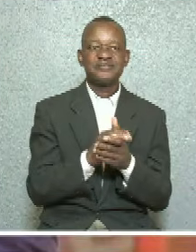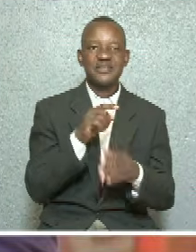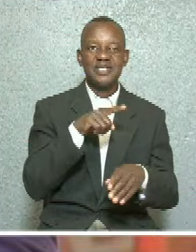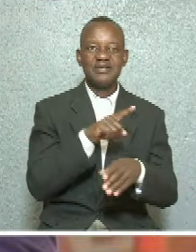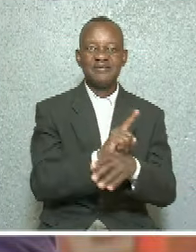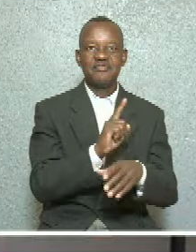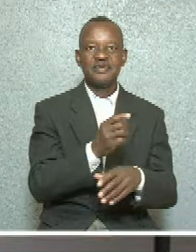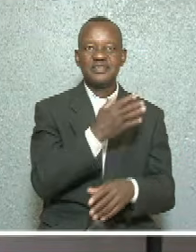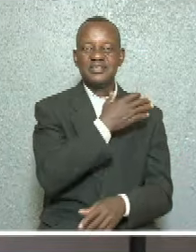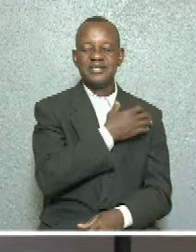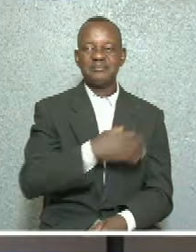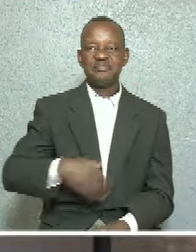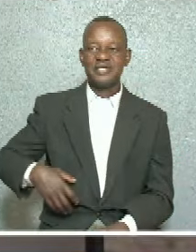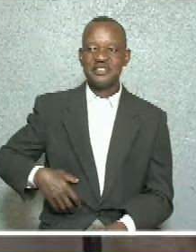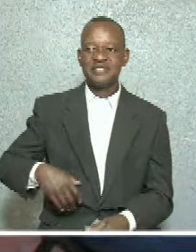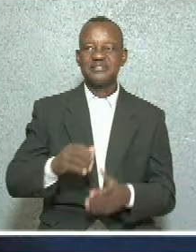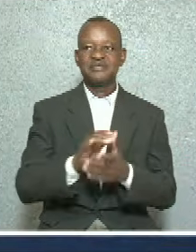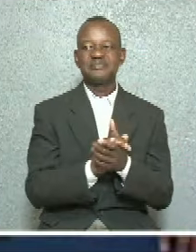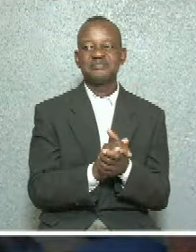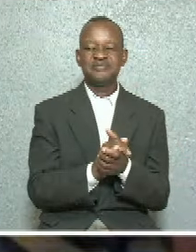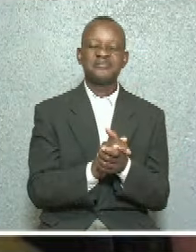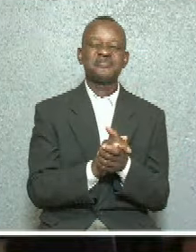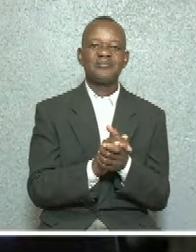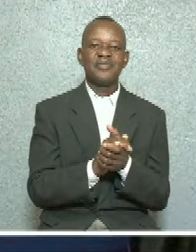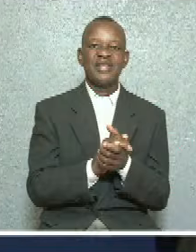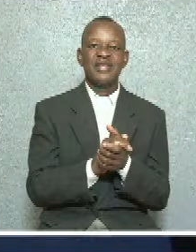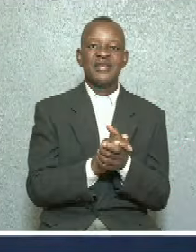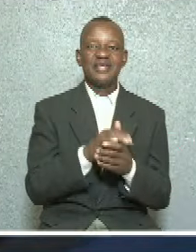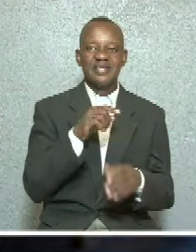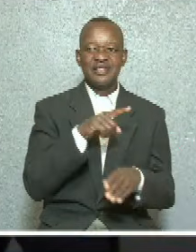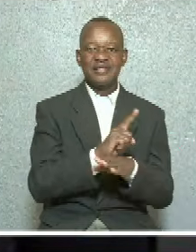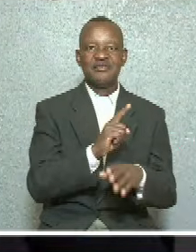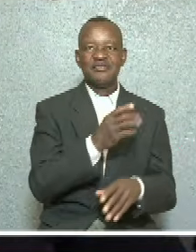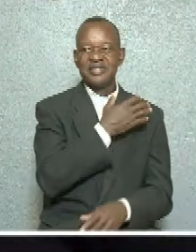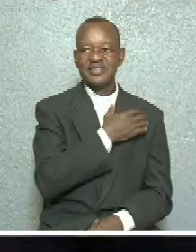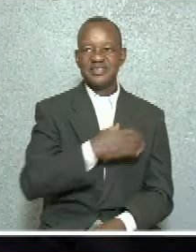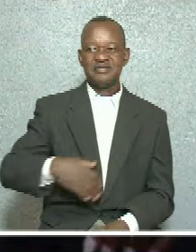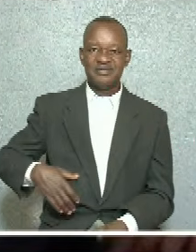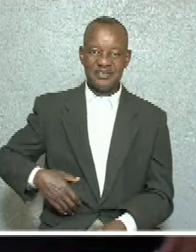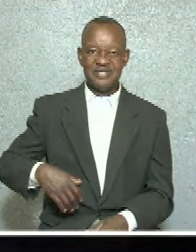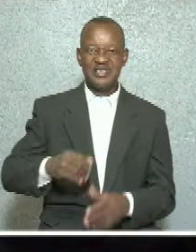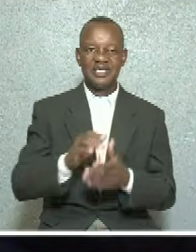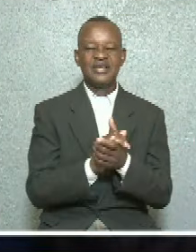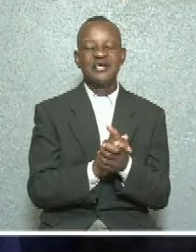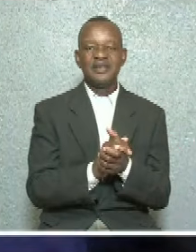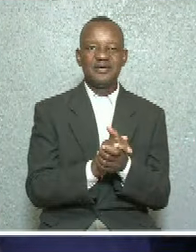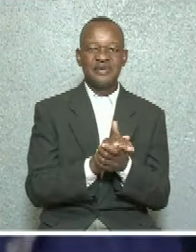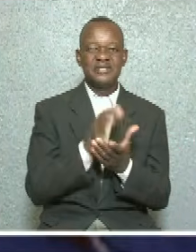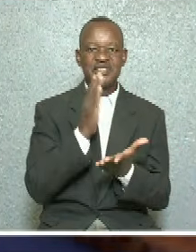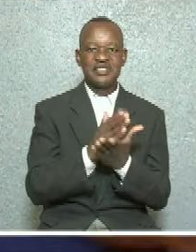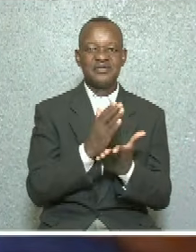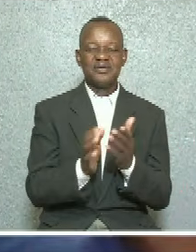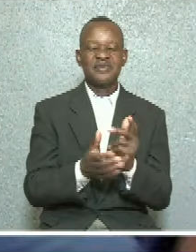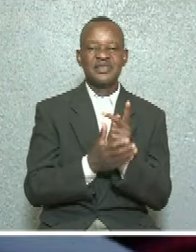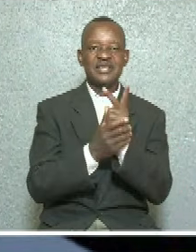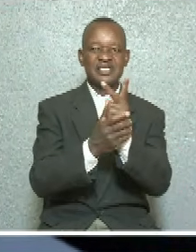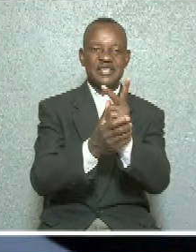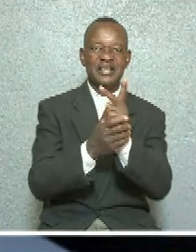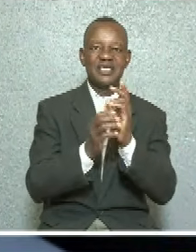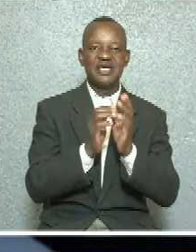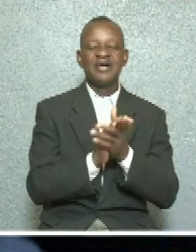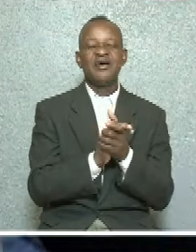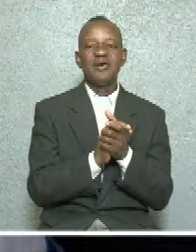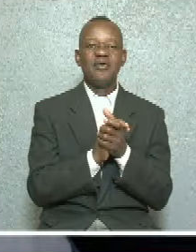The Founding Father was a great person to us Namibians. Yes, and do you have any questions about